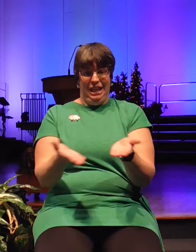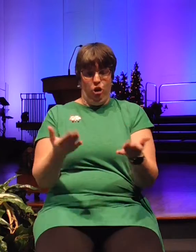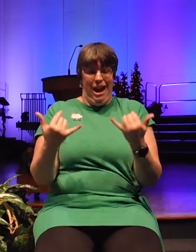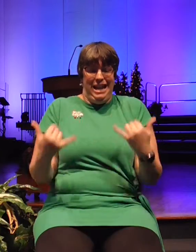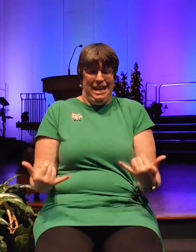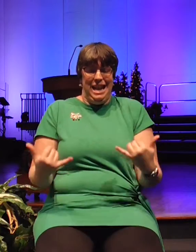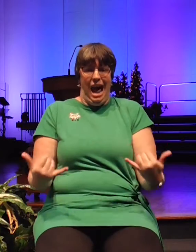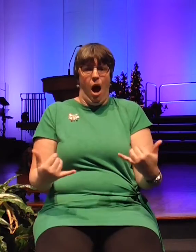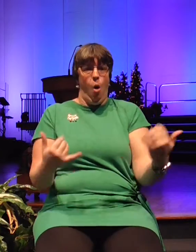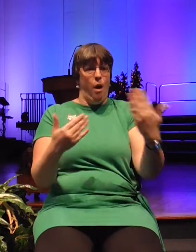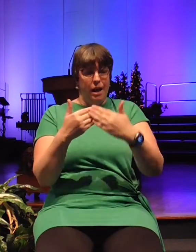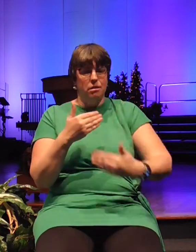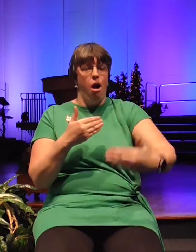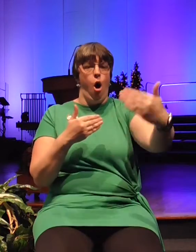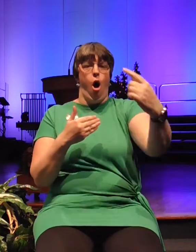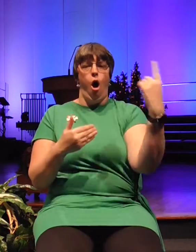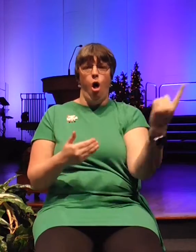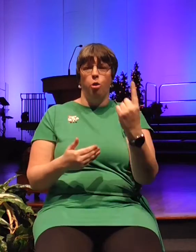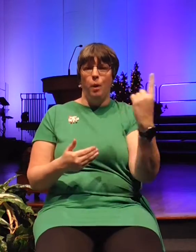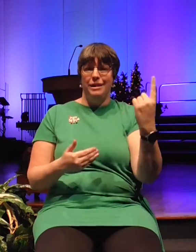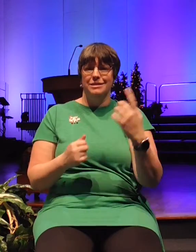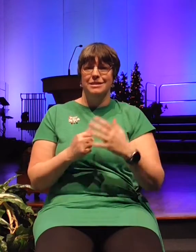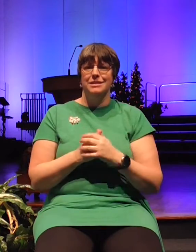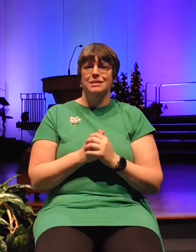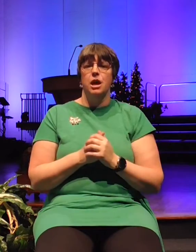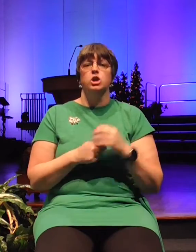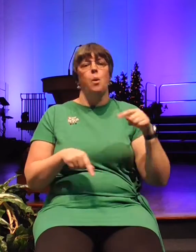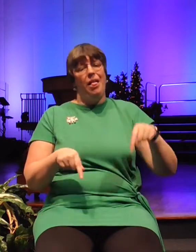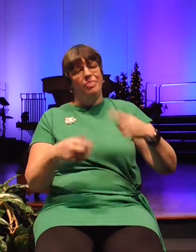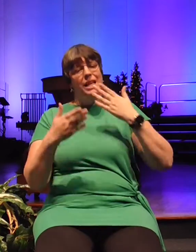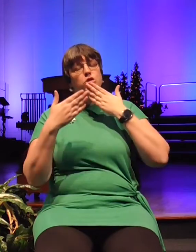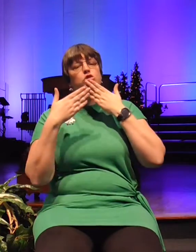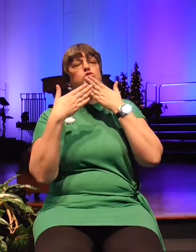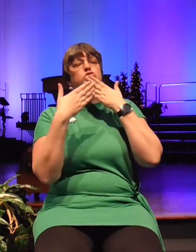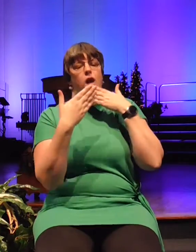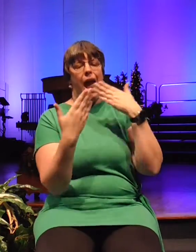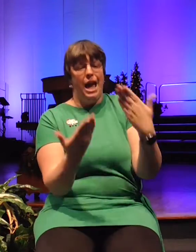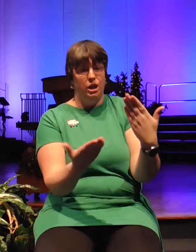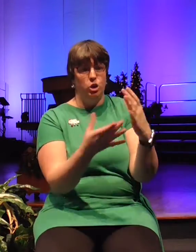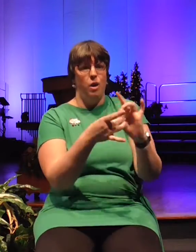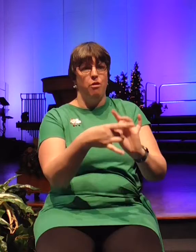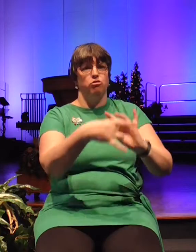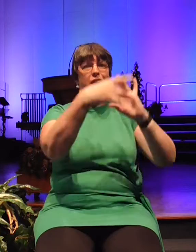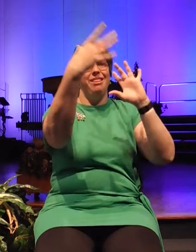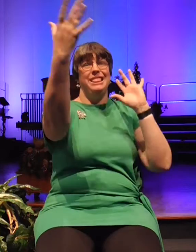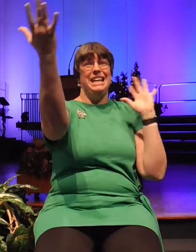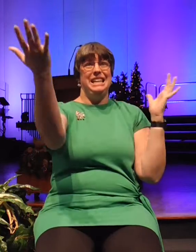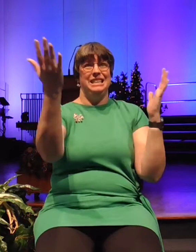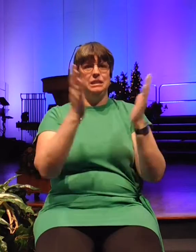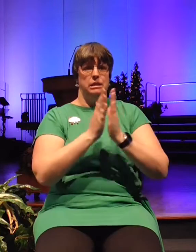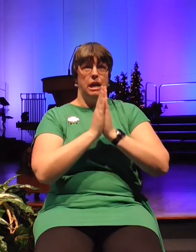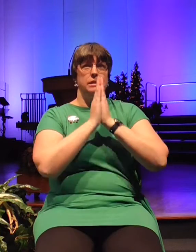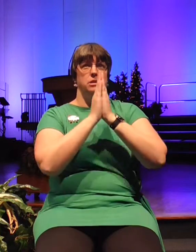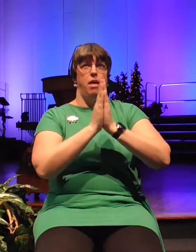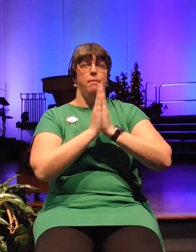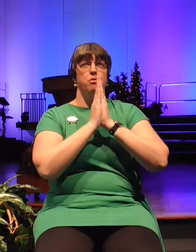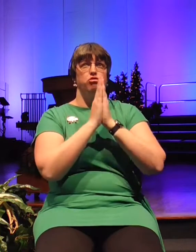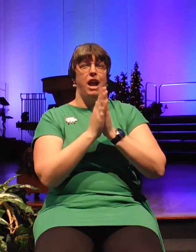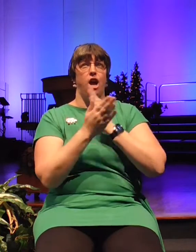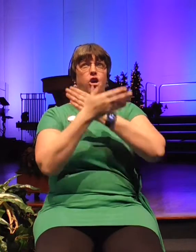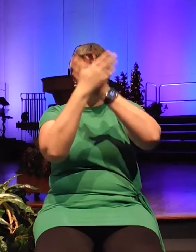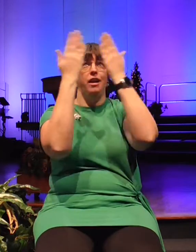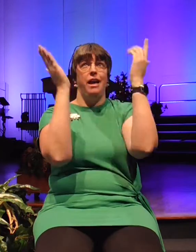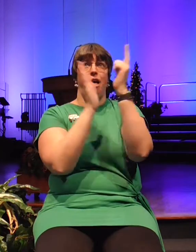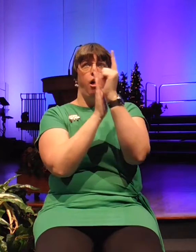here, now, and always. And in this gratitude, I simply release this prayer into the action of that law that does